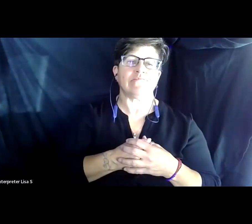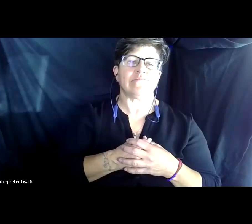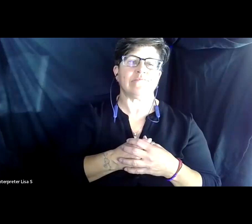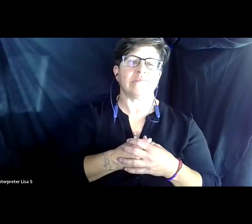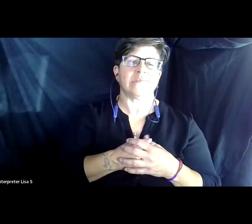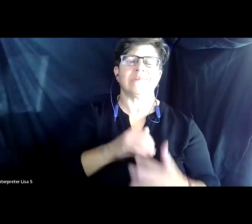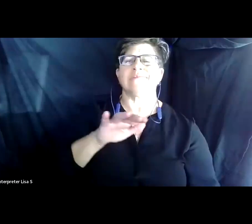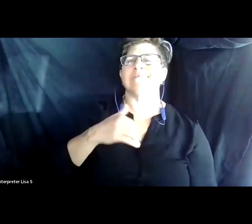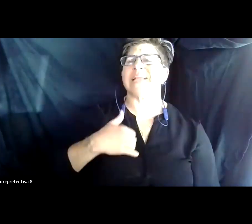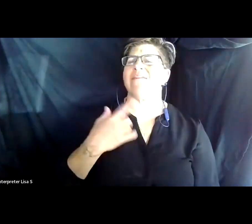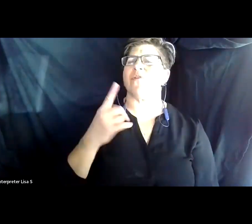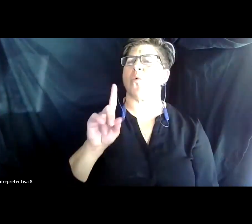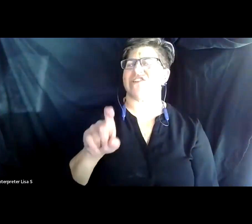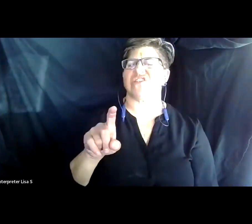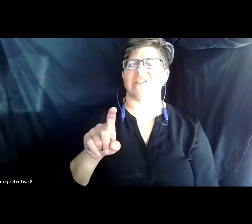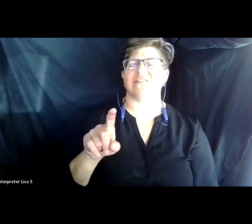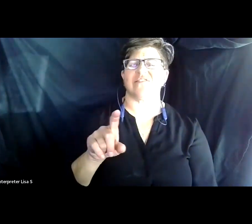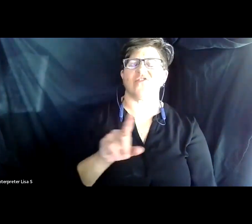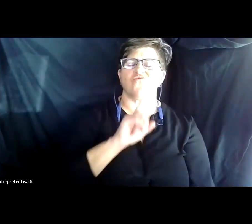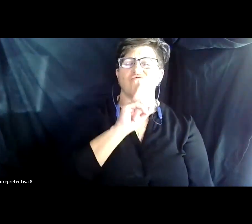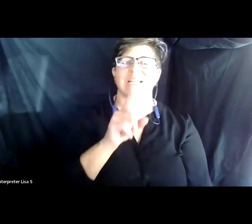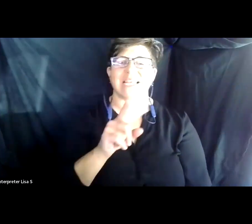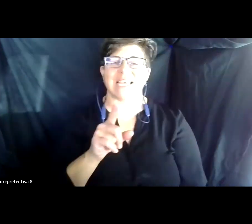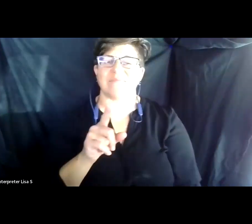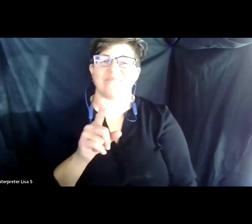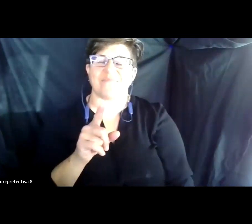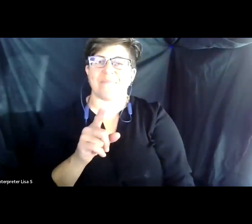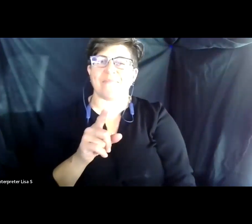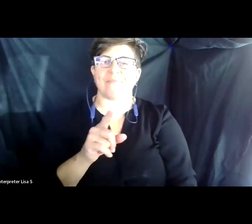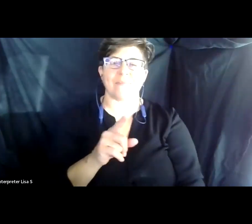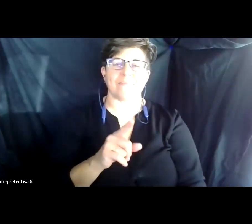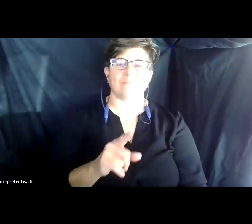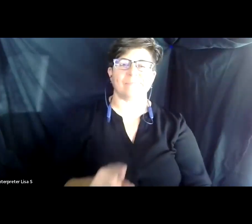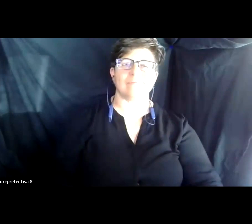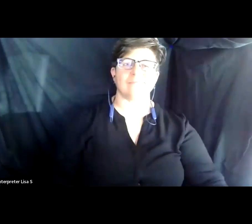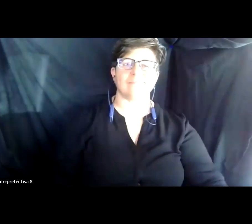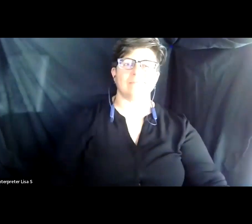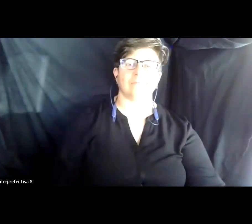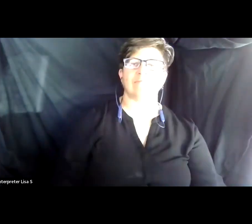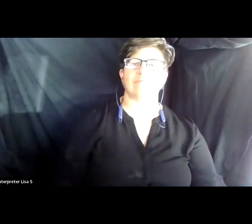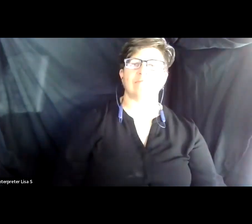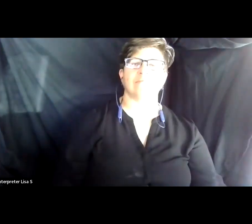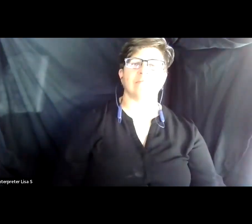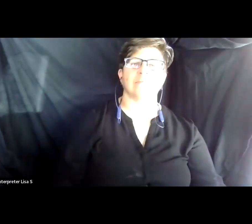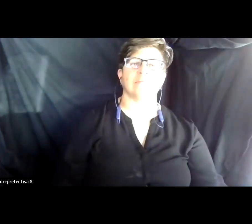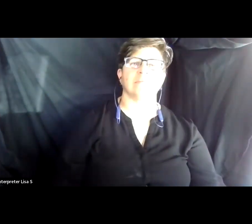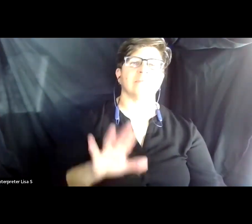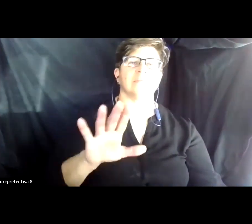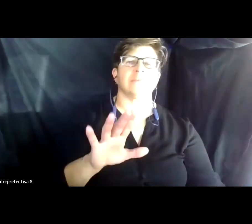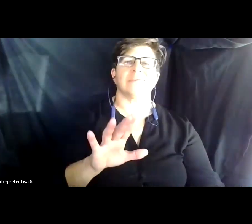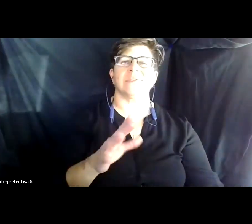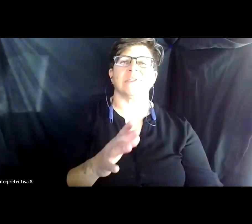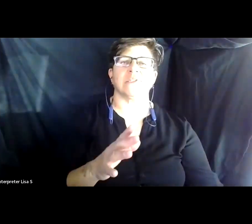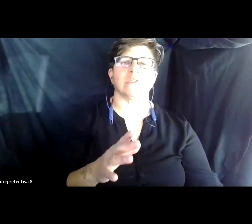Here's a question just really on the Just to the mention about process CRB1.